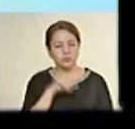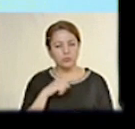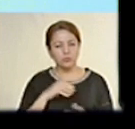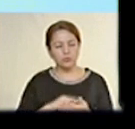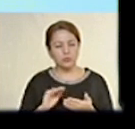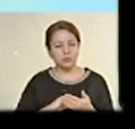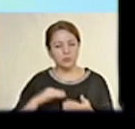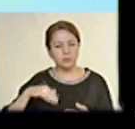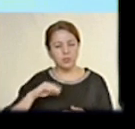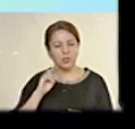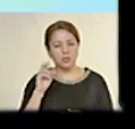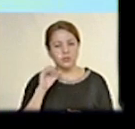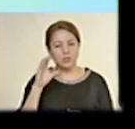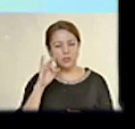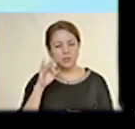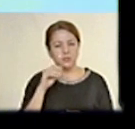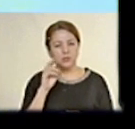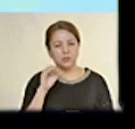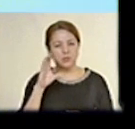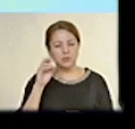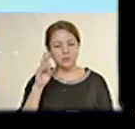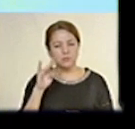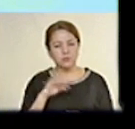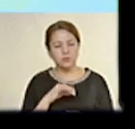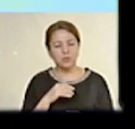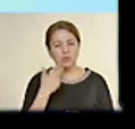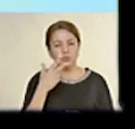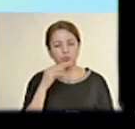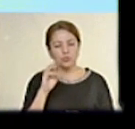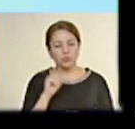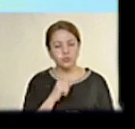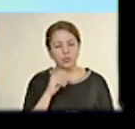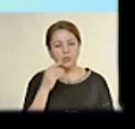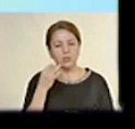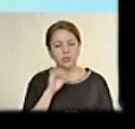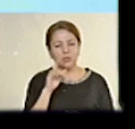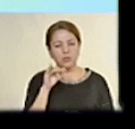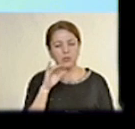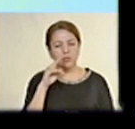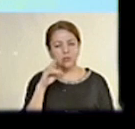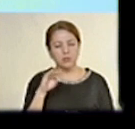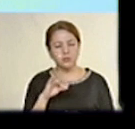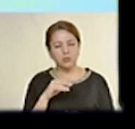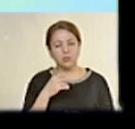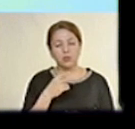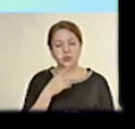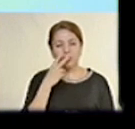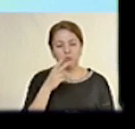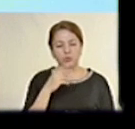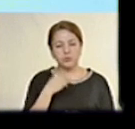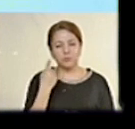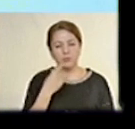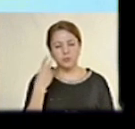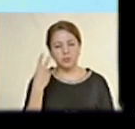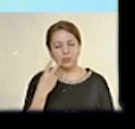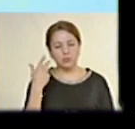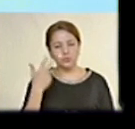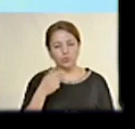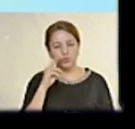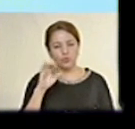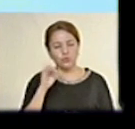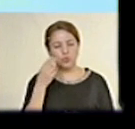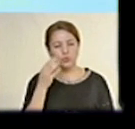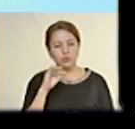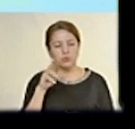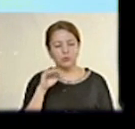kasr qismlarimizni 3 ta yig'indi ko'rinishda, ya'ni birinchi qo'shiluvchi, ikkinchi qo'shiluvchi va uchinchi qo'shiluvchi